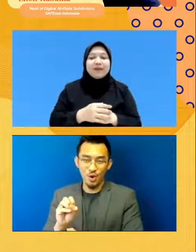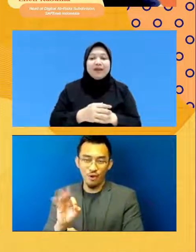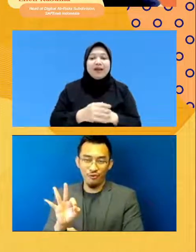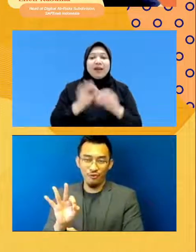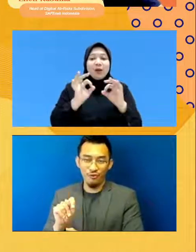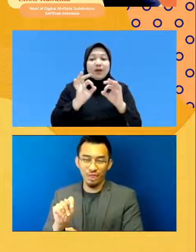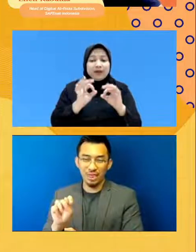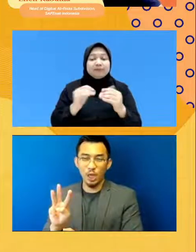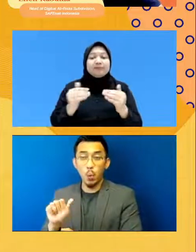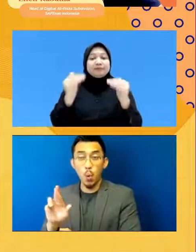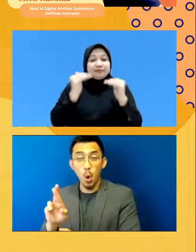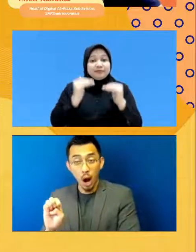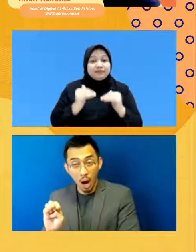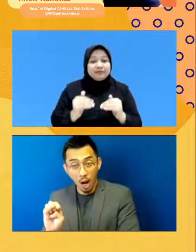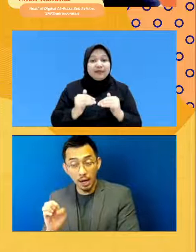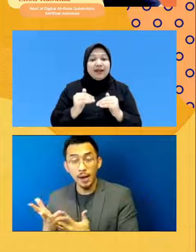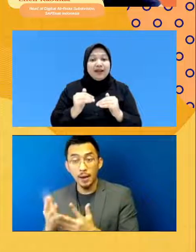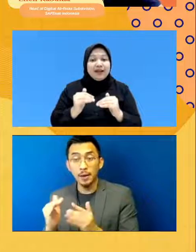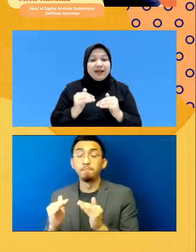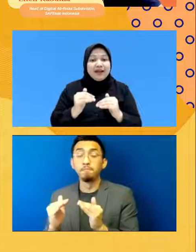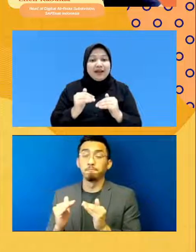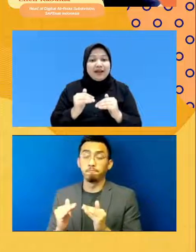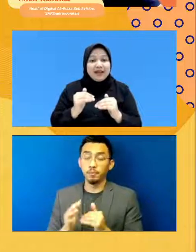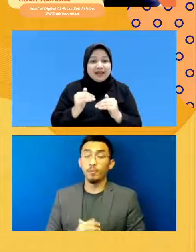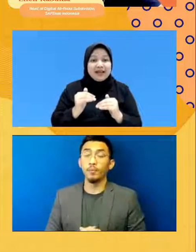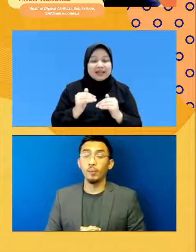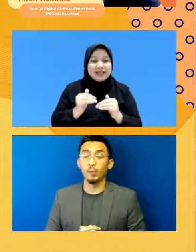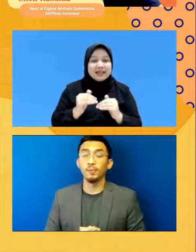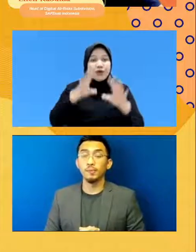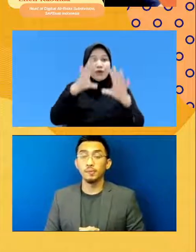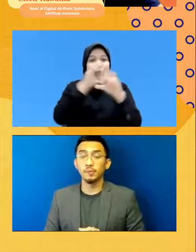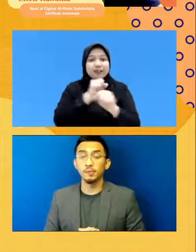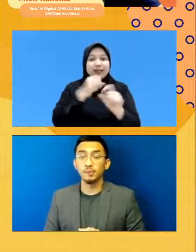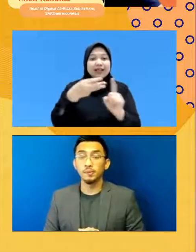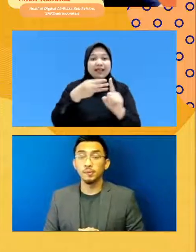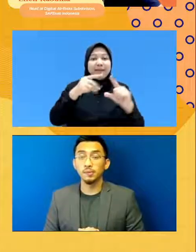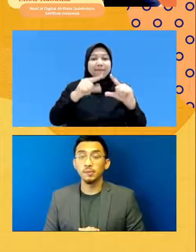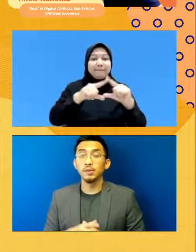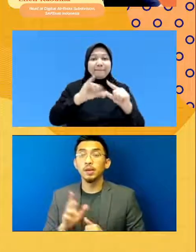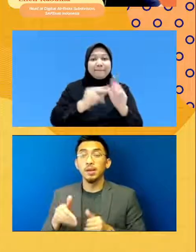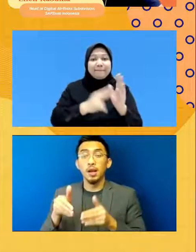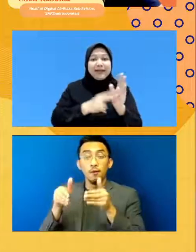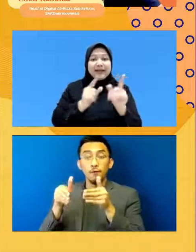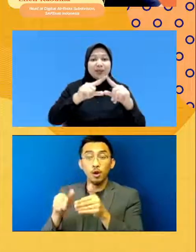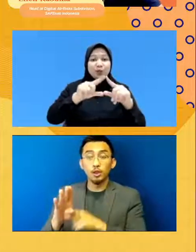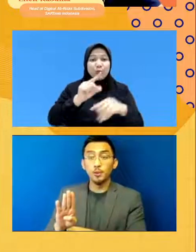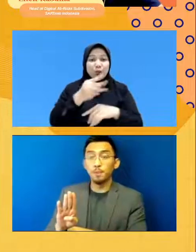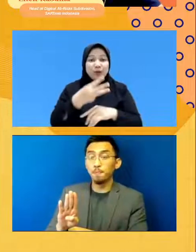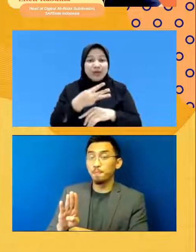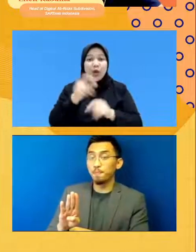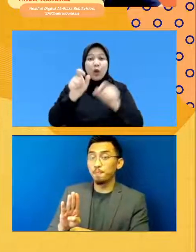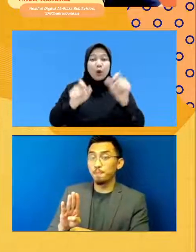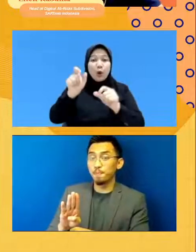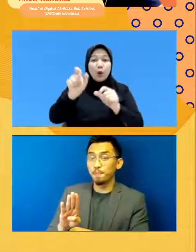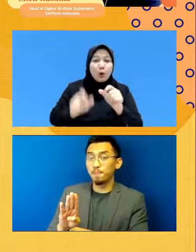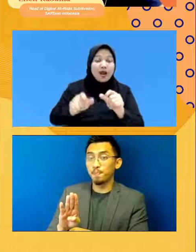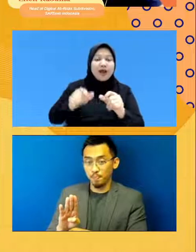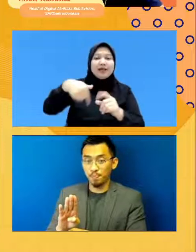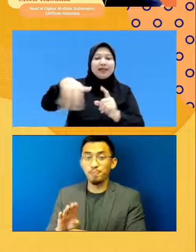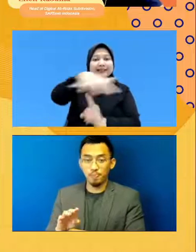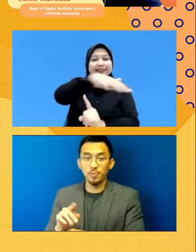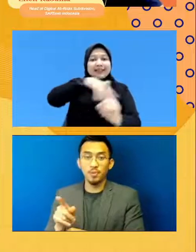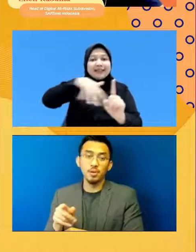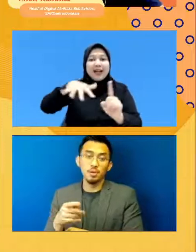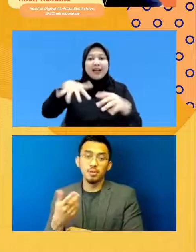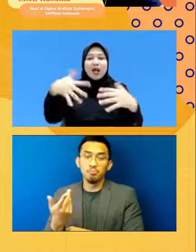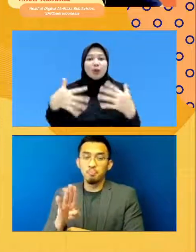the brainware, which entails ourselves, people around us, and the psychosocial situation. And